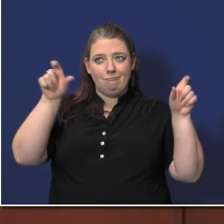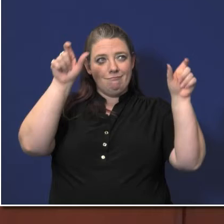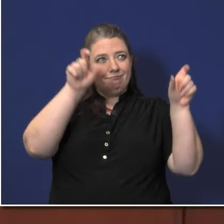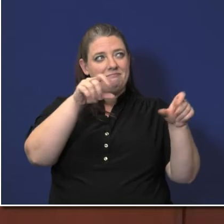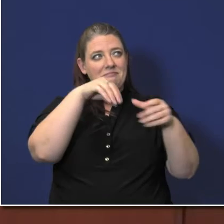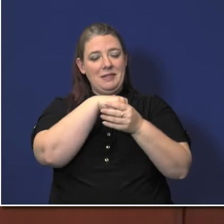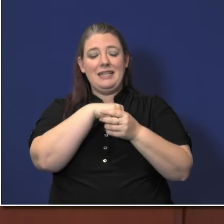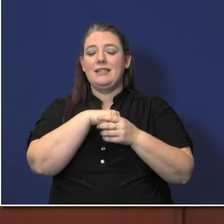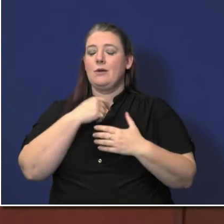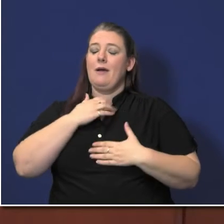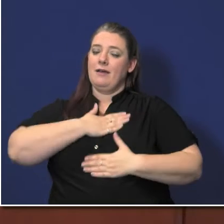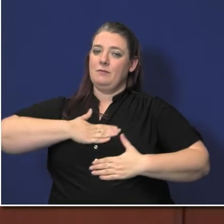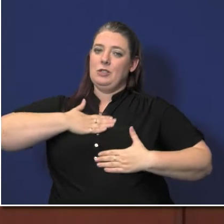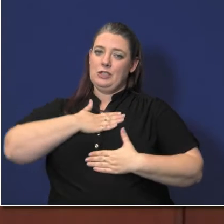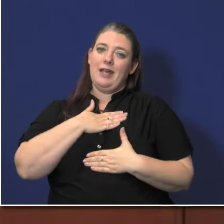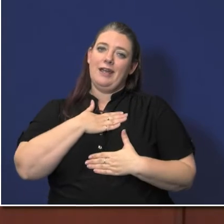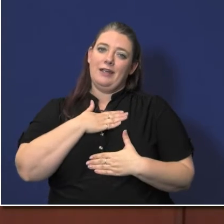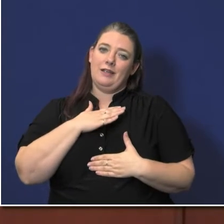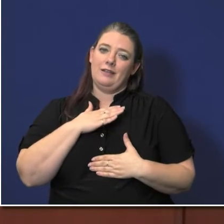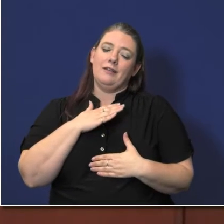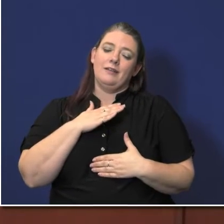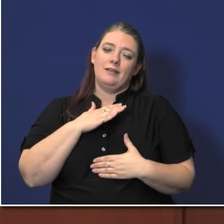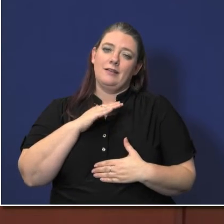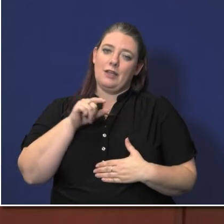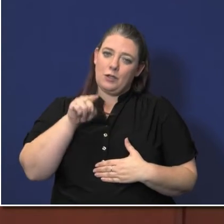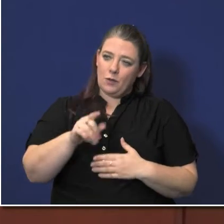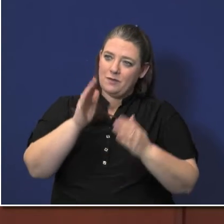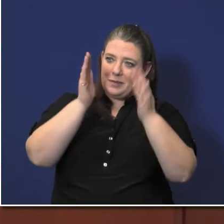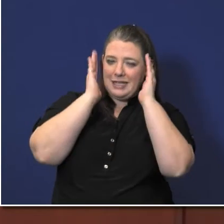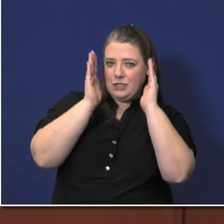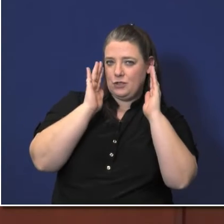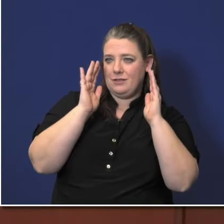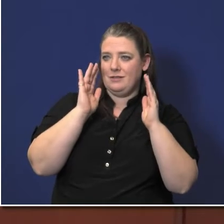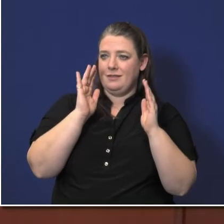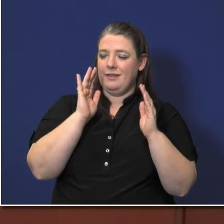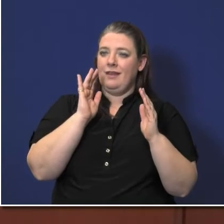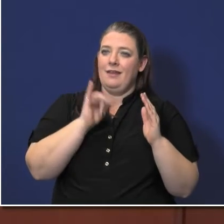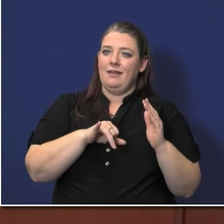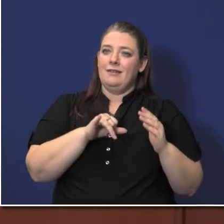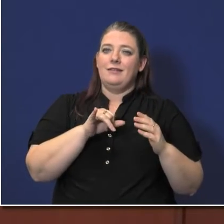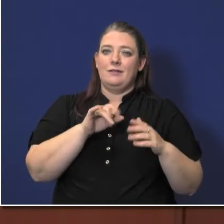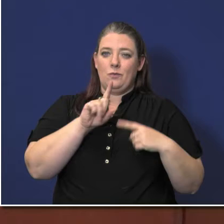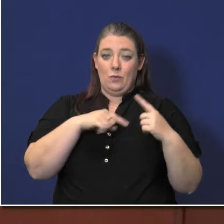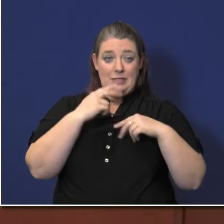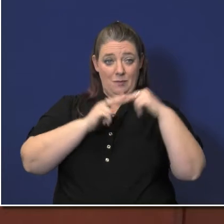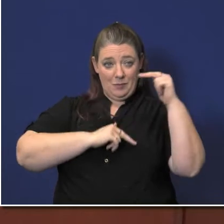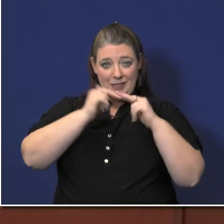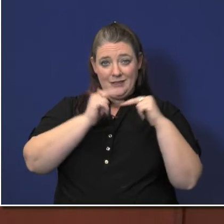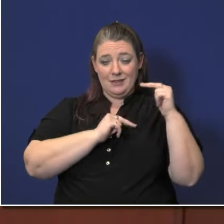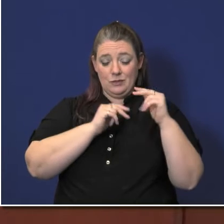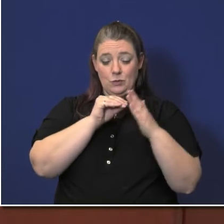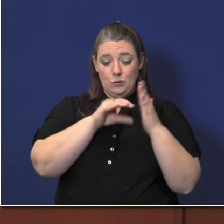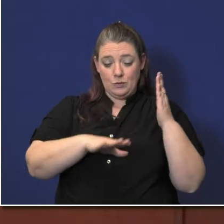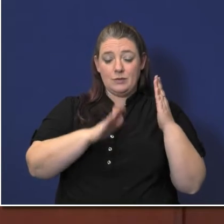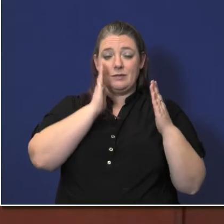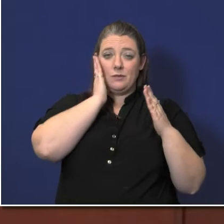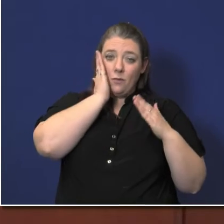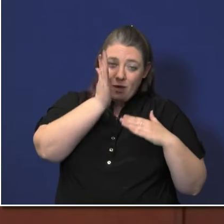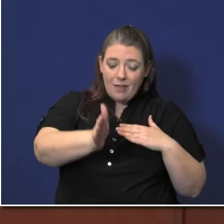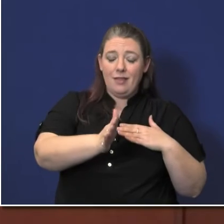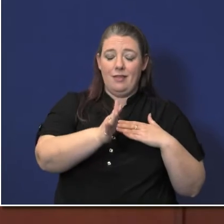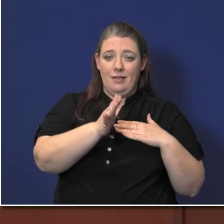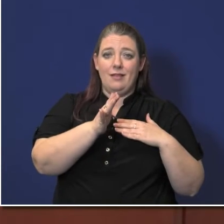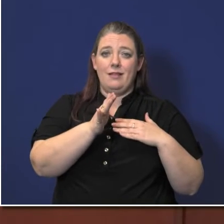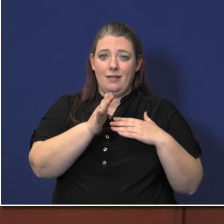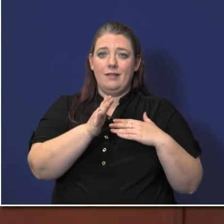in. I appreciate that you paid attention to the fact that when this is built, our students will be looking